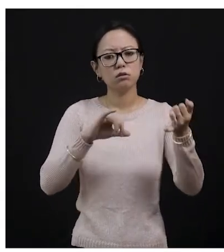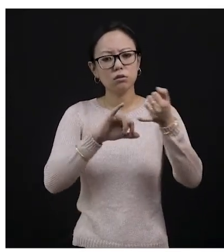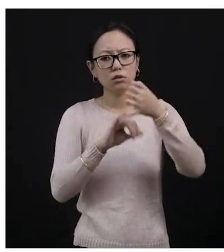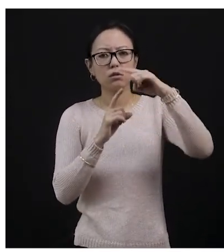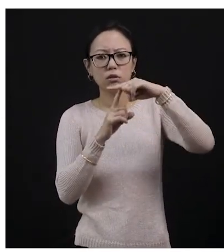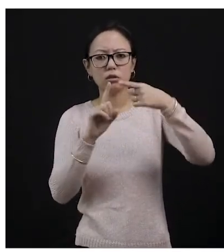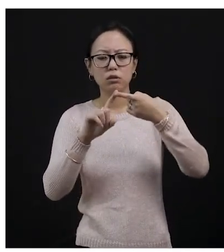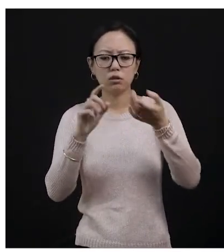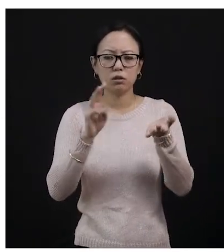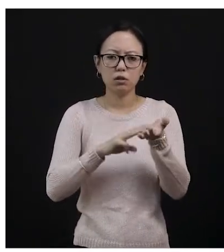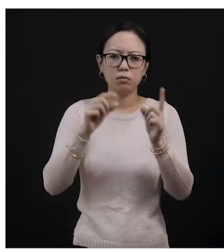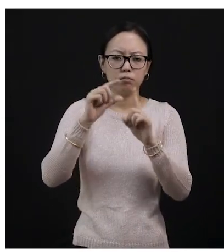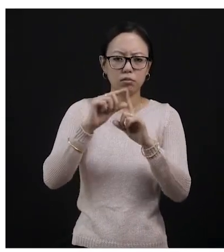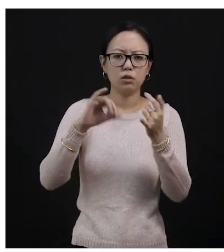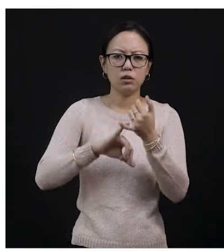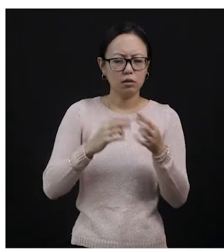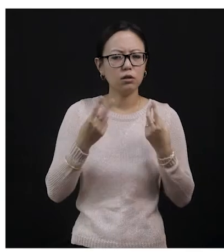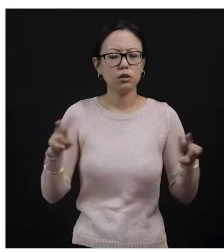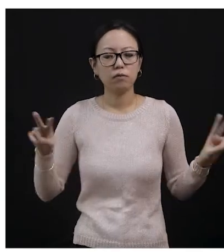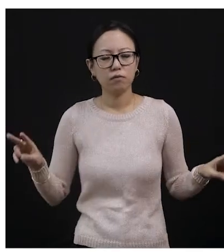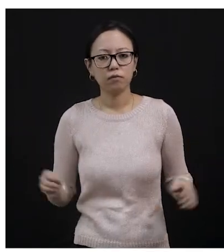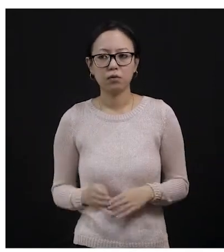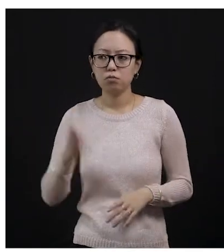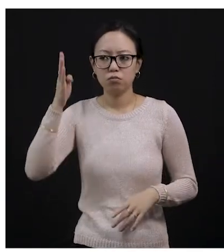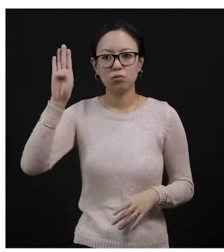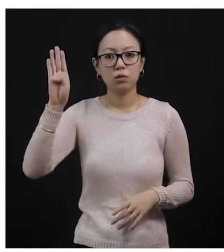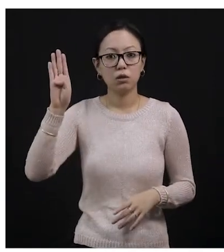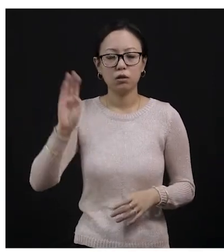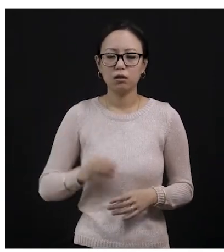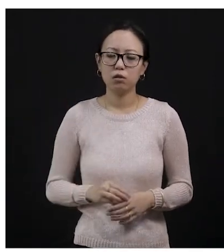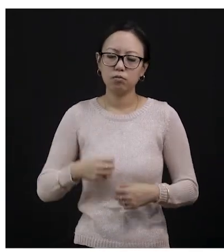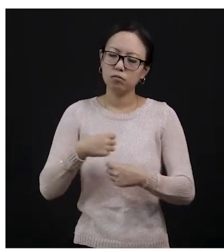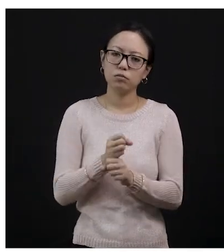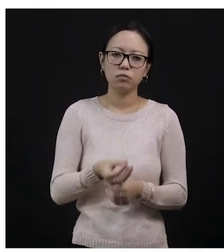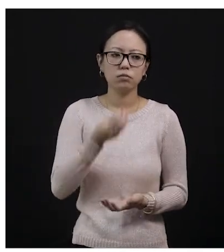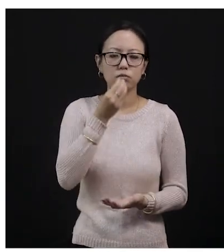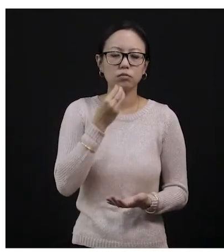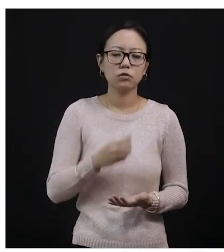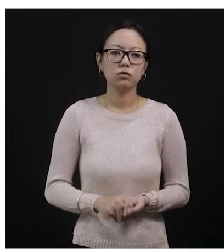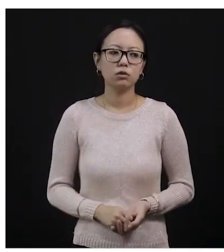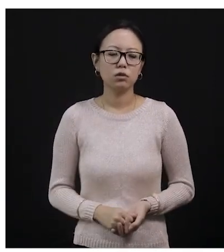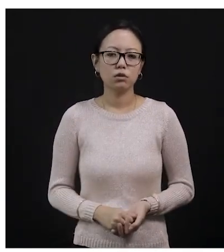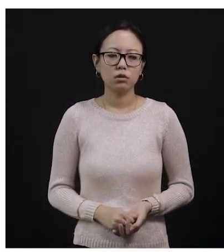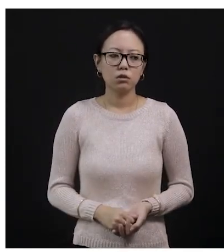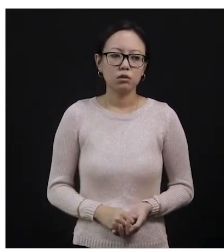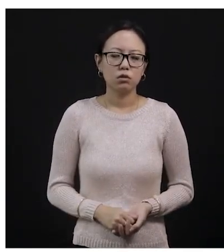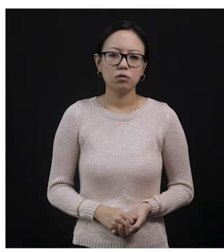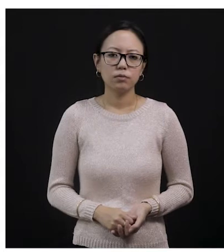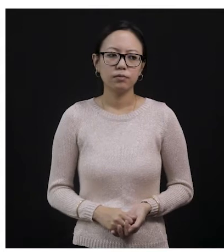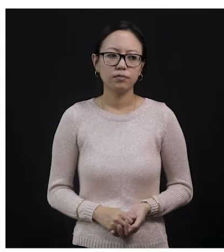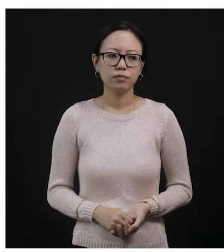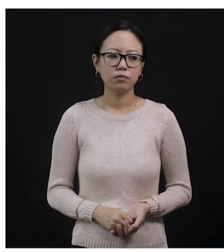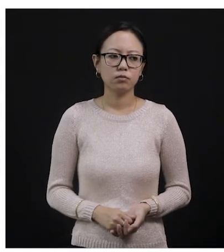food for the rest of the plant body. And by doing this, while they are making their food, they will